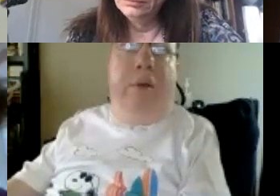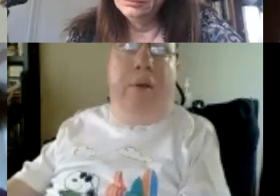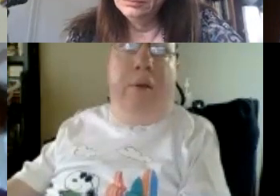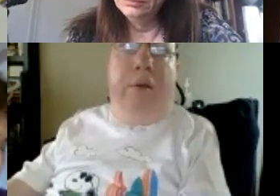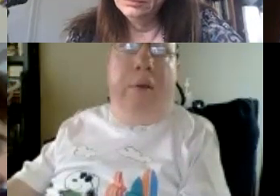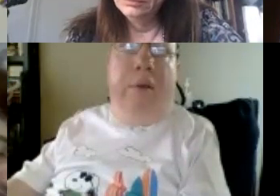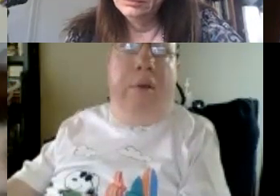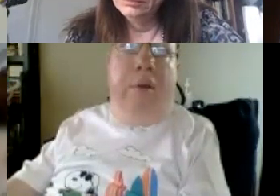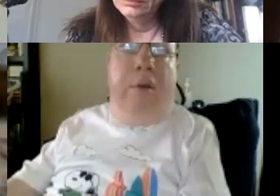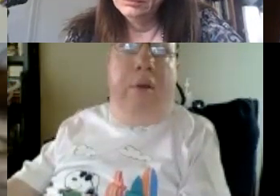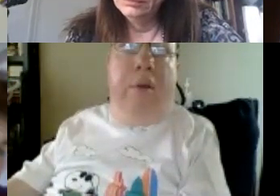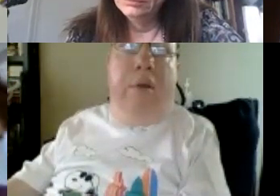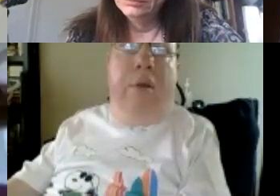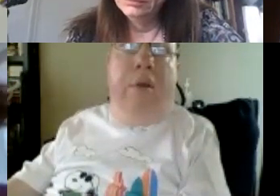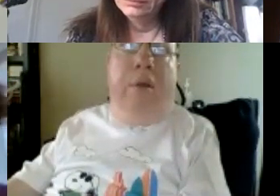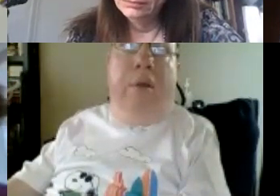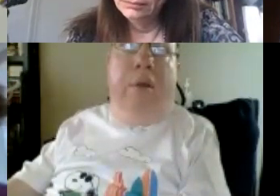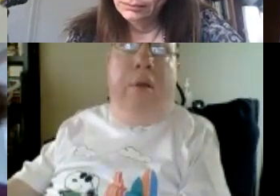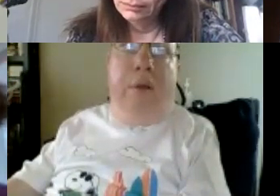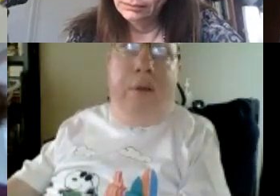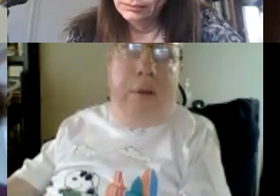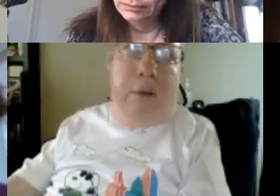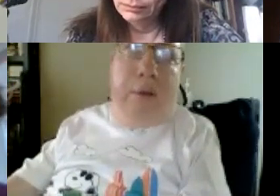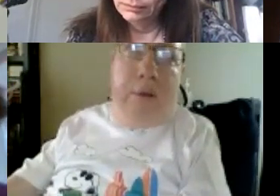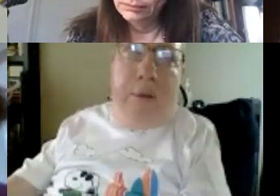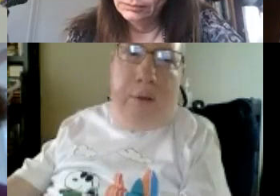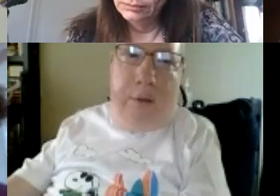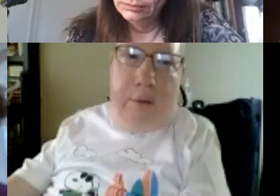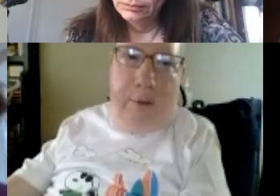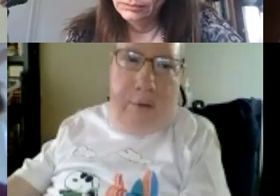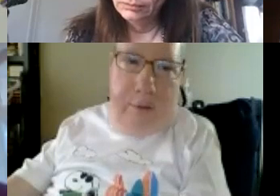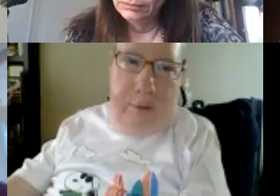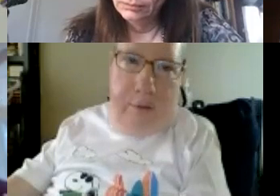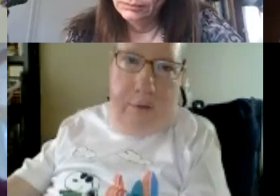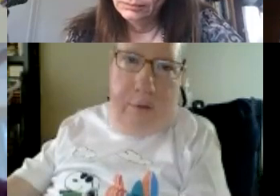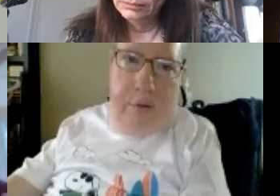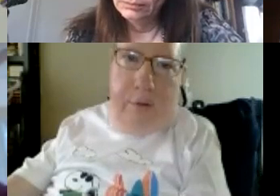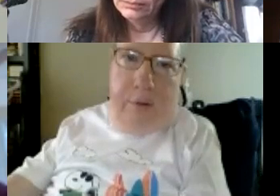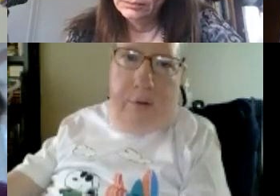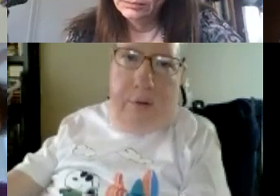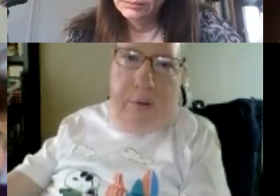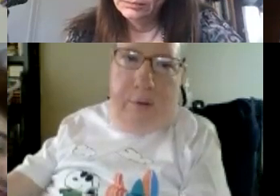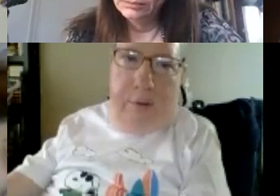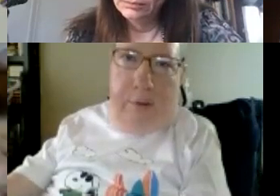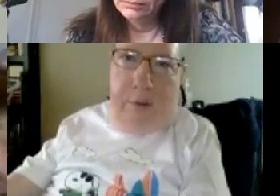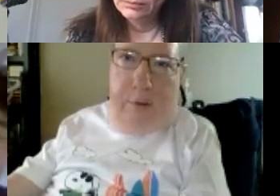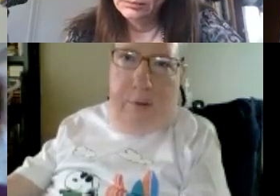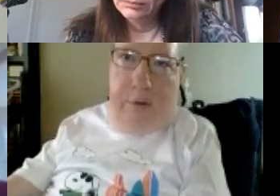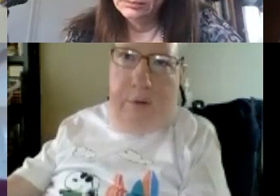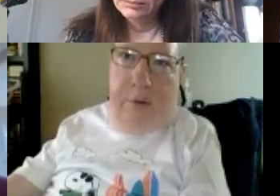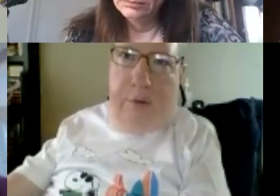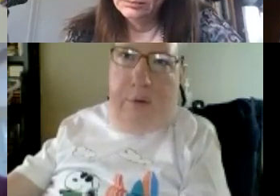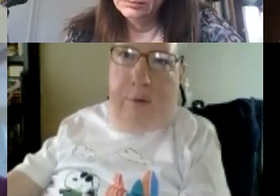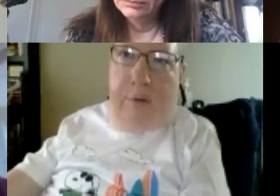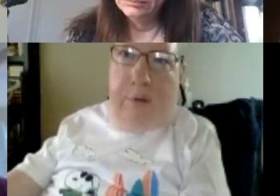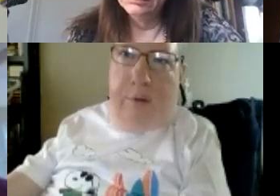Jones Lundergan, and I live in the Tucson area. I have an adult son on life support with 24-hour skilled nursing that comes in and